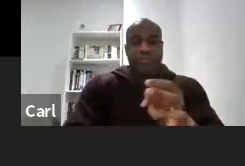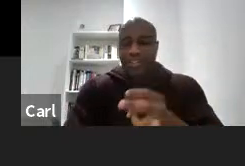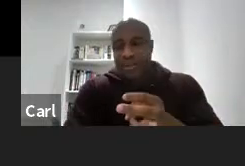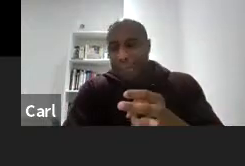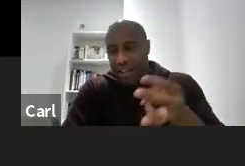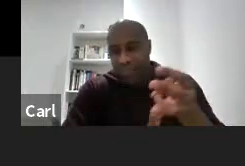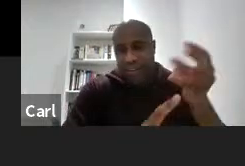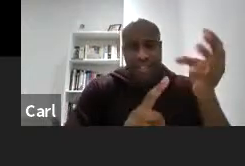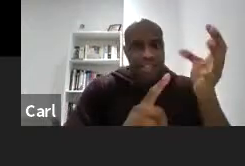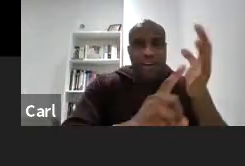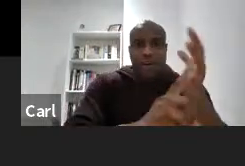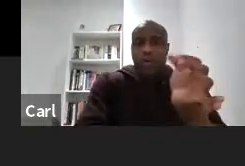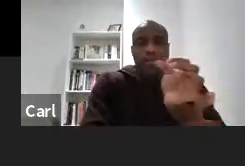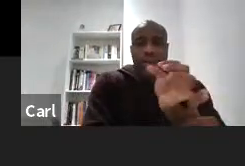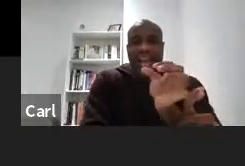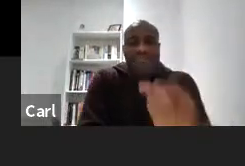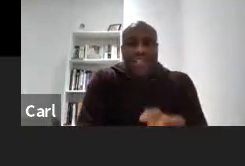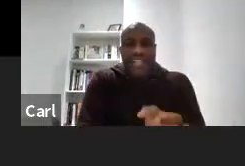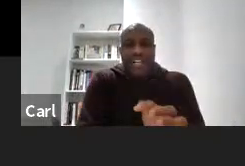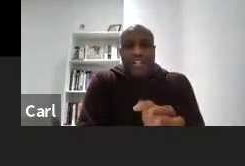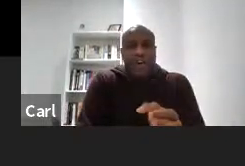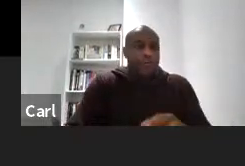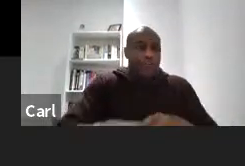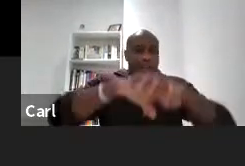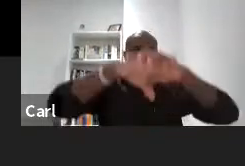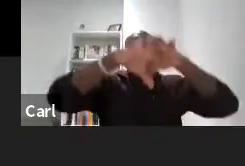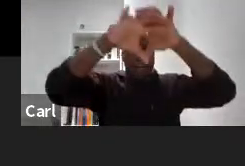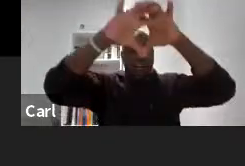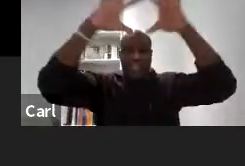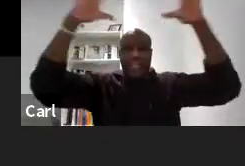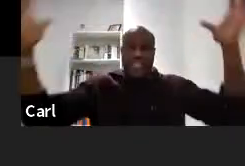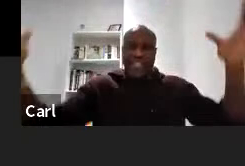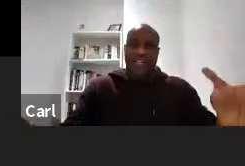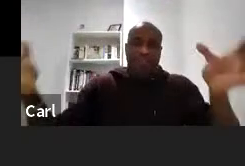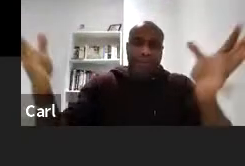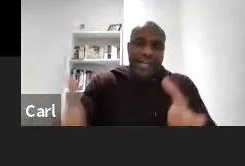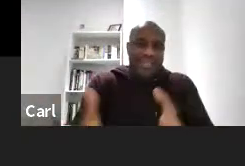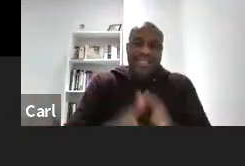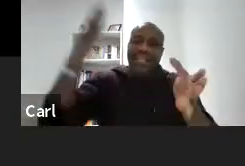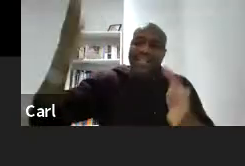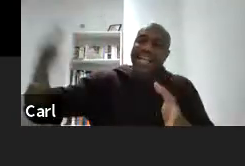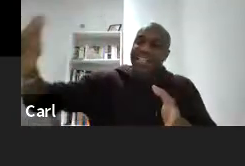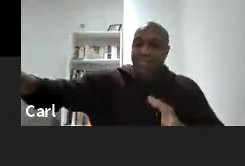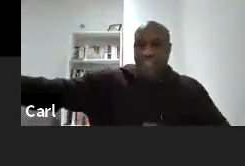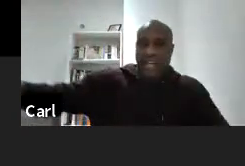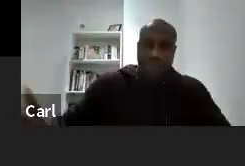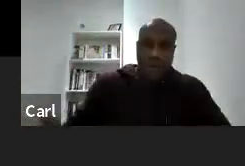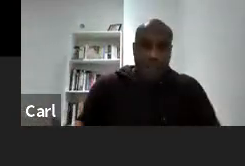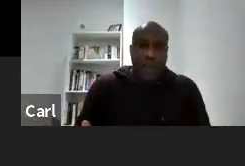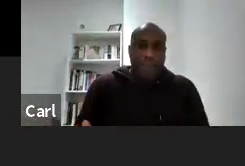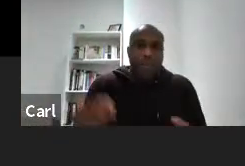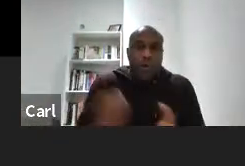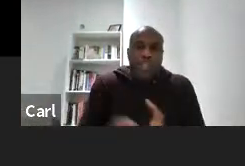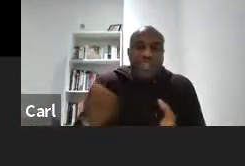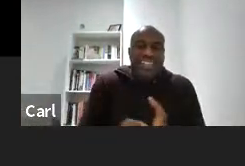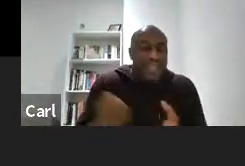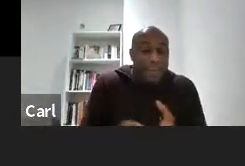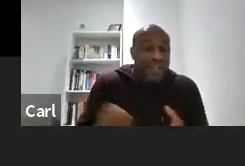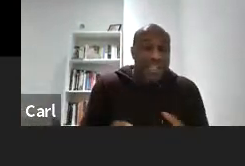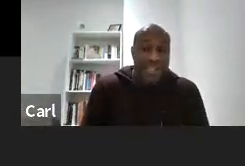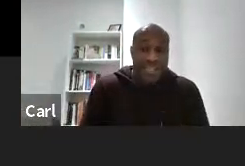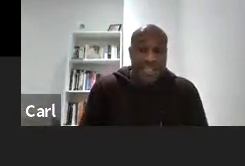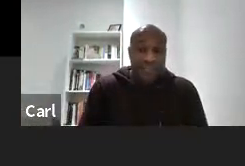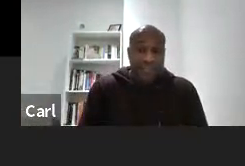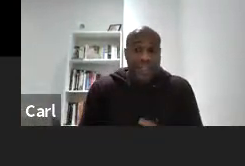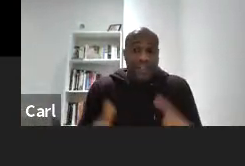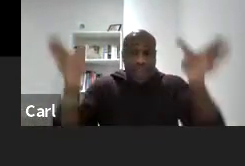all the features and benefits, all the heritage of the kind of ecosystem that your product exists in, et cetera, et cetera. But what you